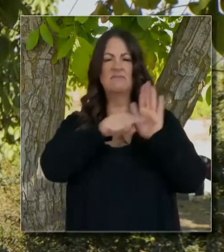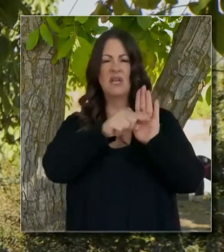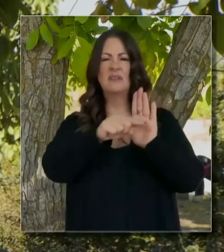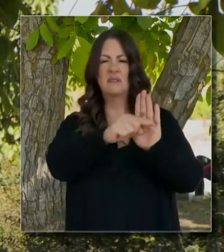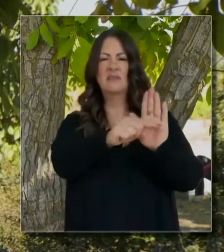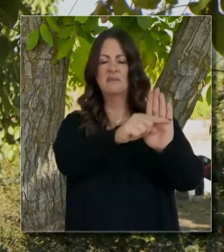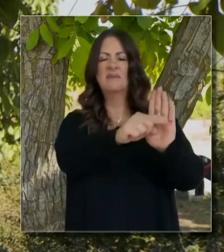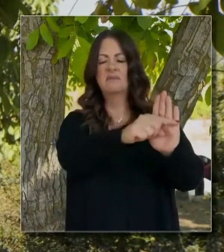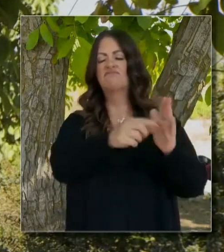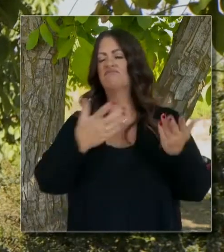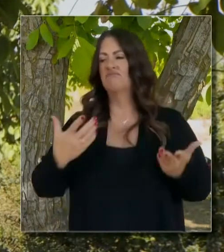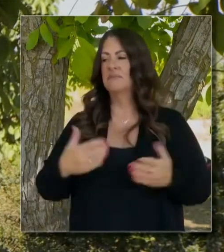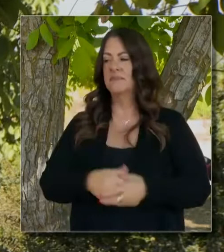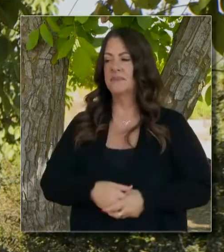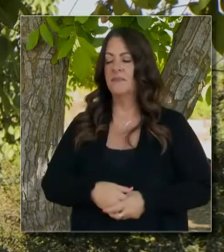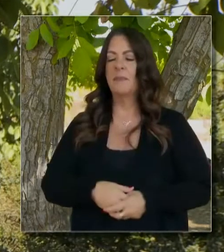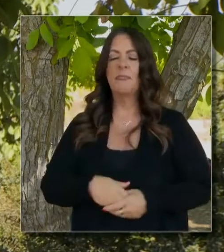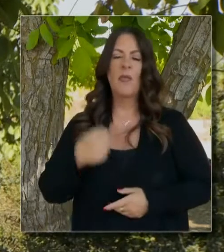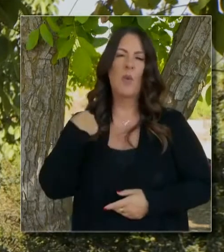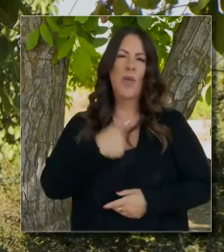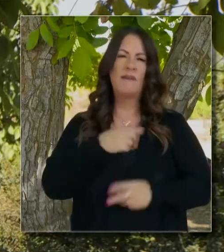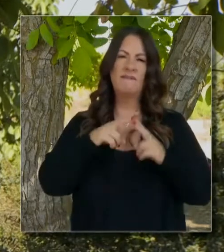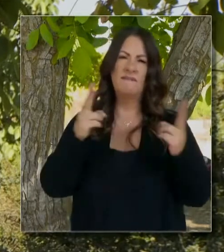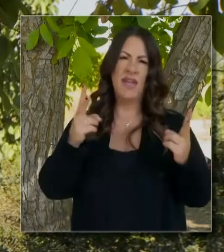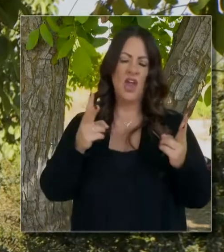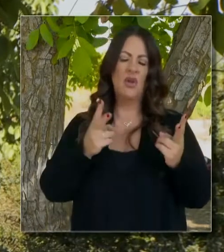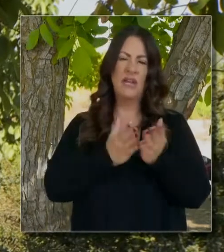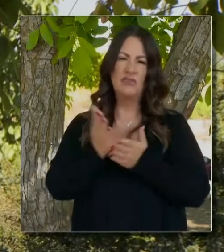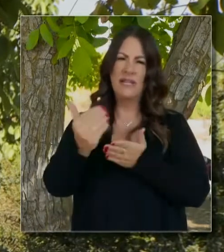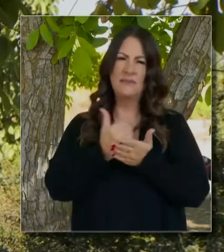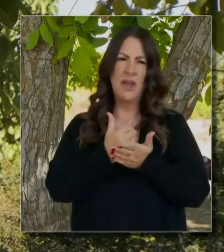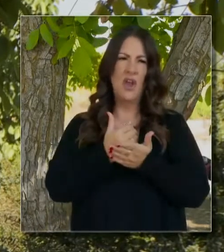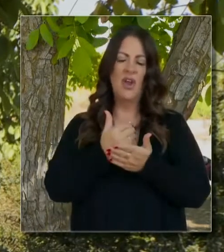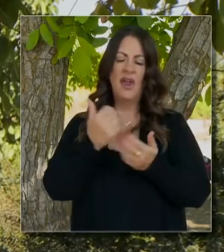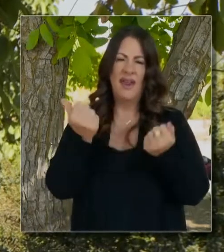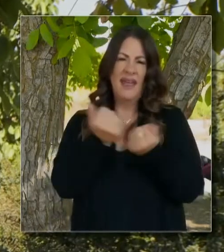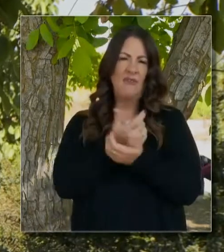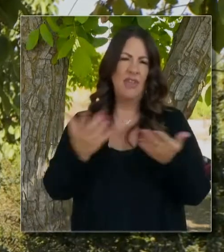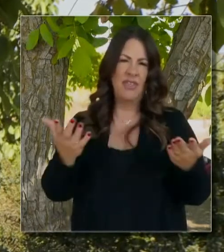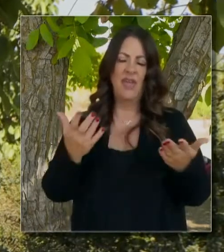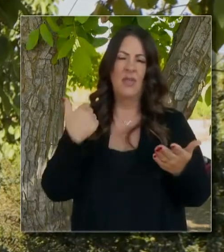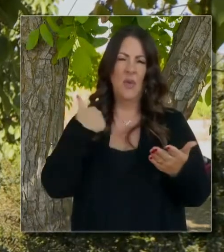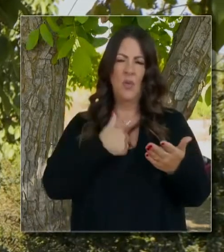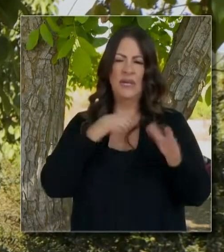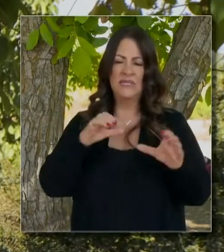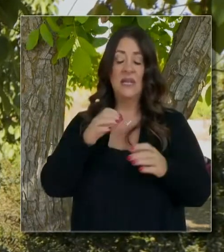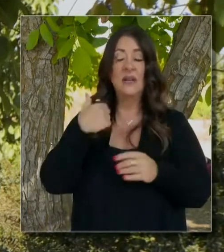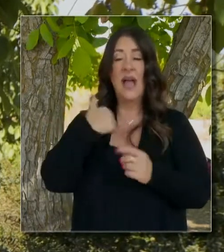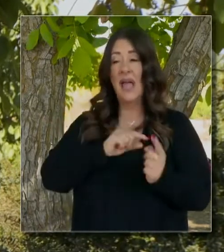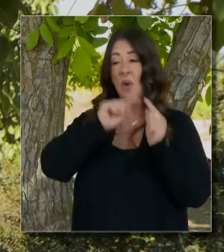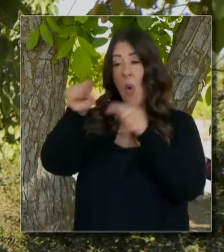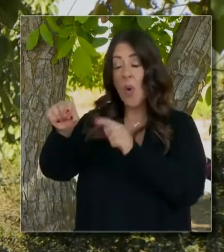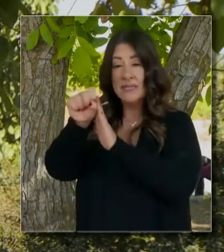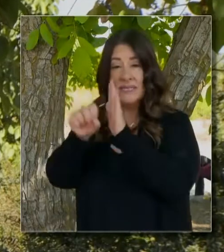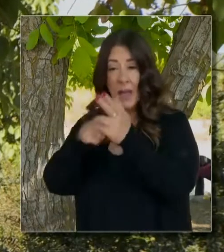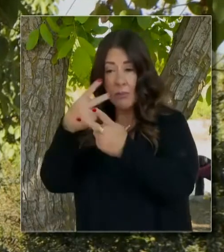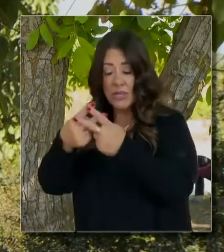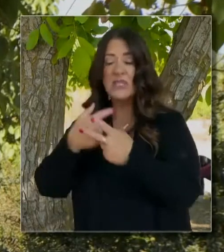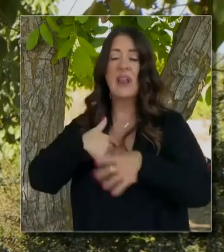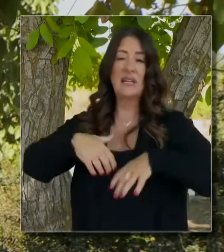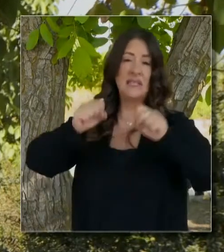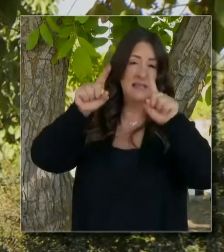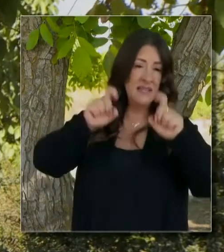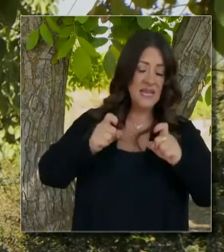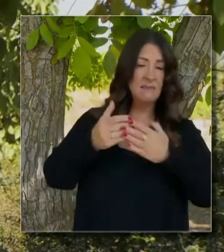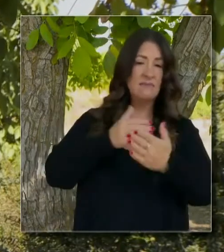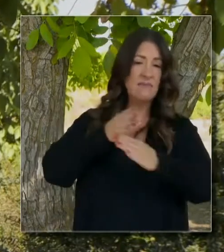similar press conferences like this, we've been very transparent about a number of those tests, including a visit to a state prison here, and obviously